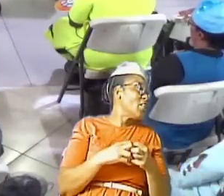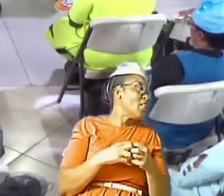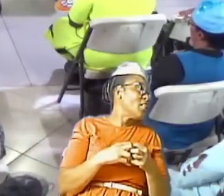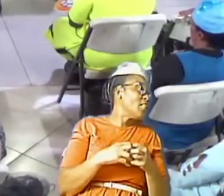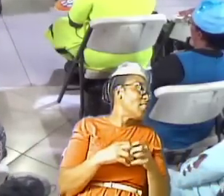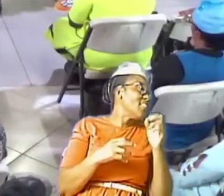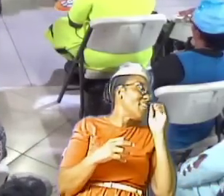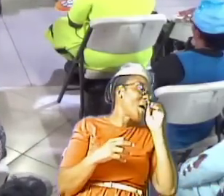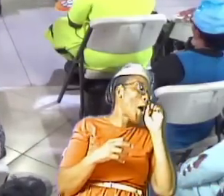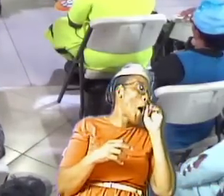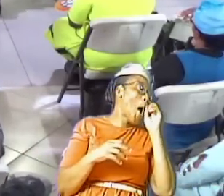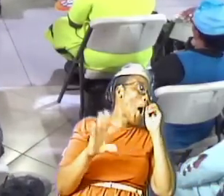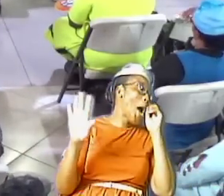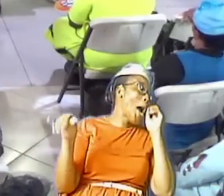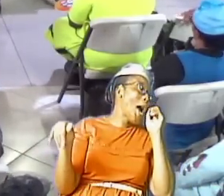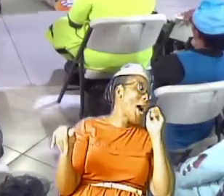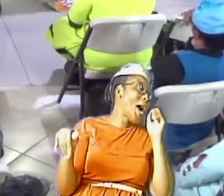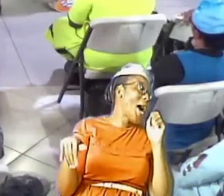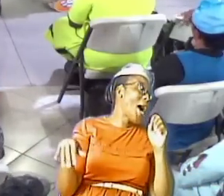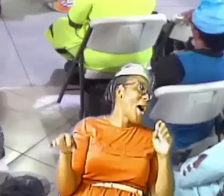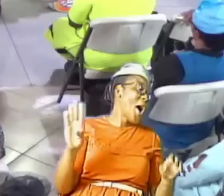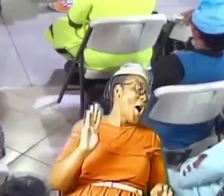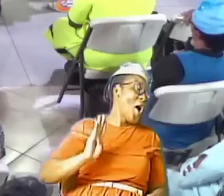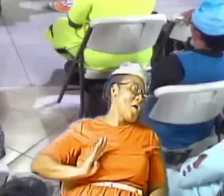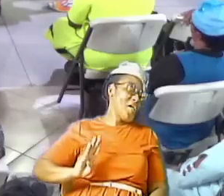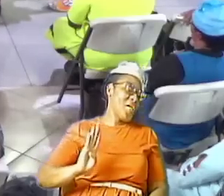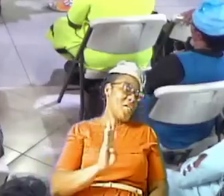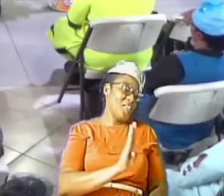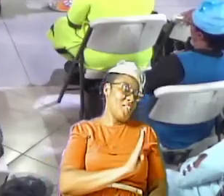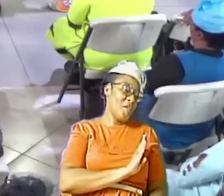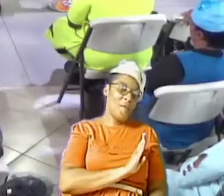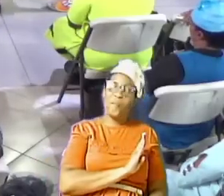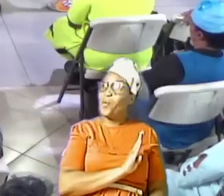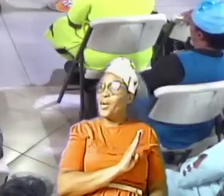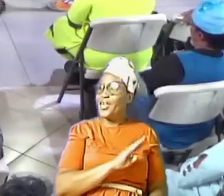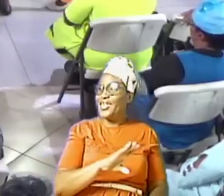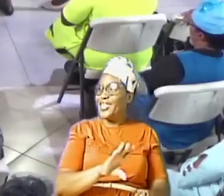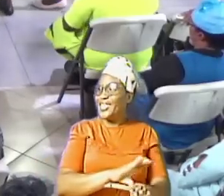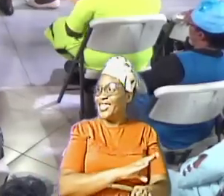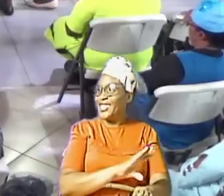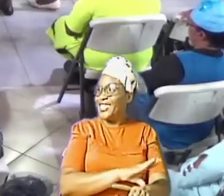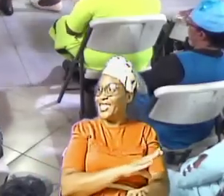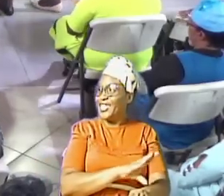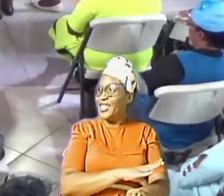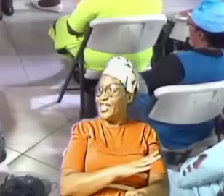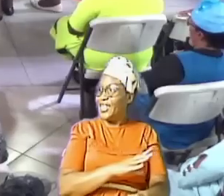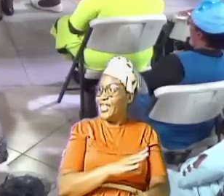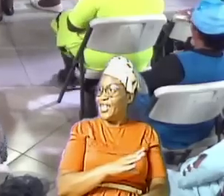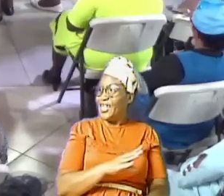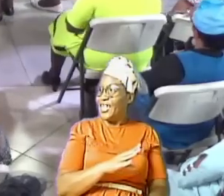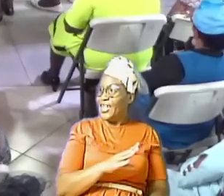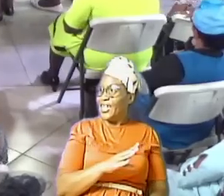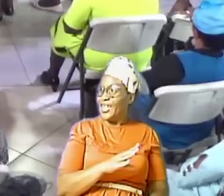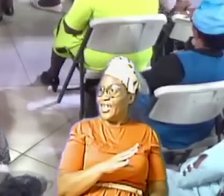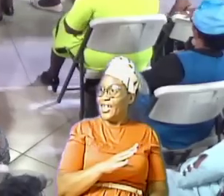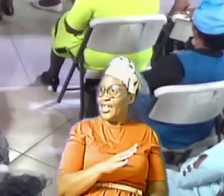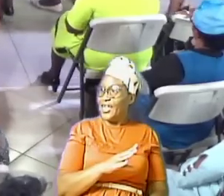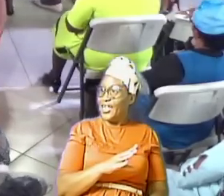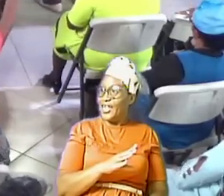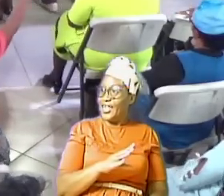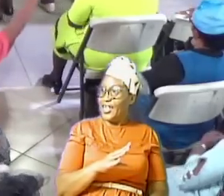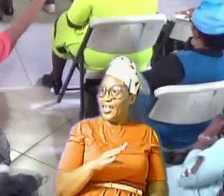folks and just come. We are going, you know, I felt healing in the house